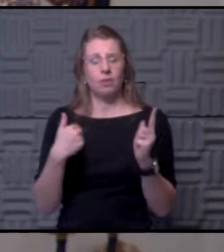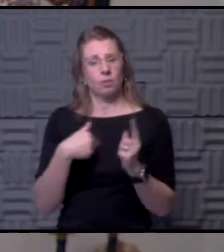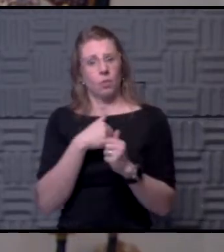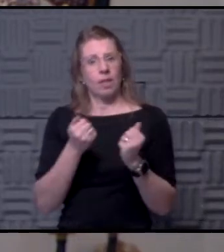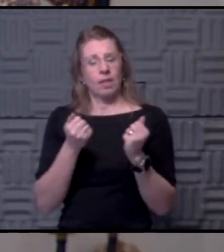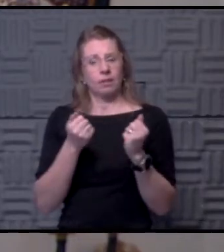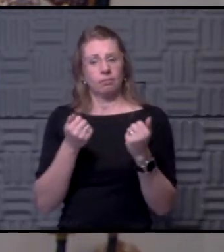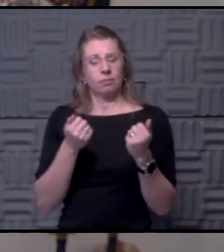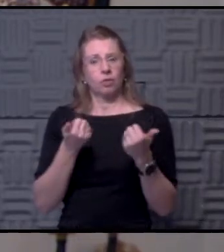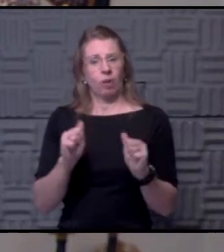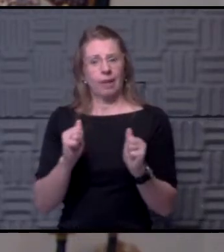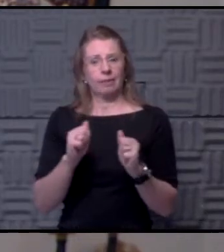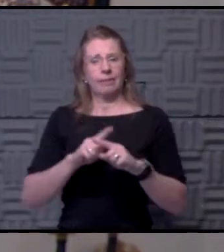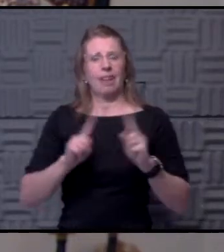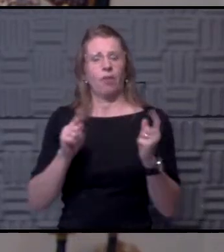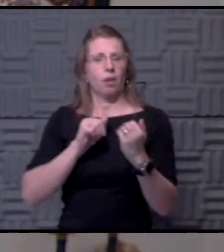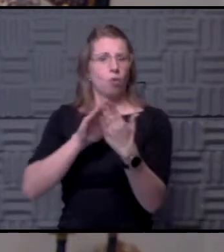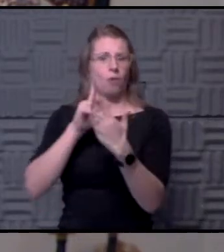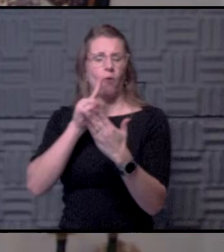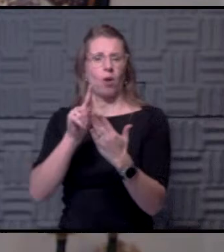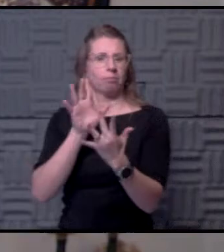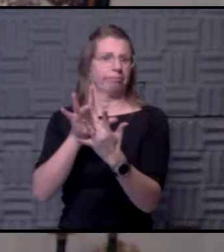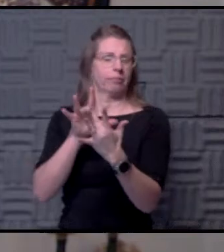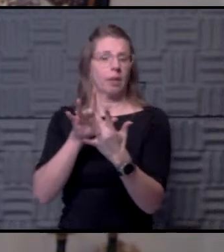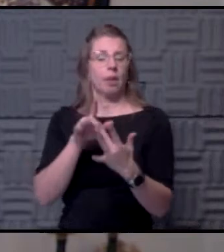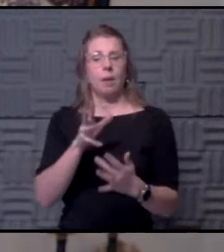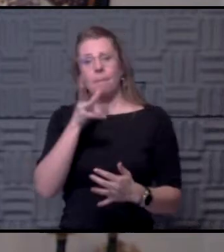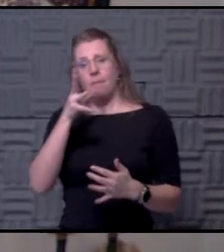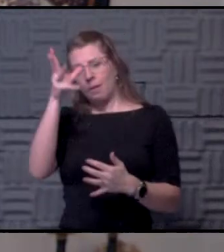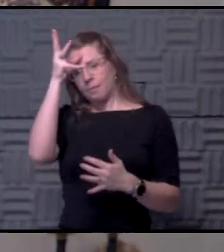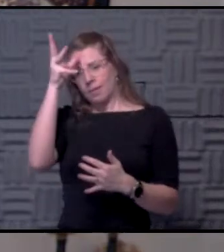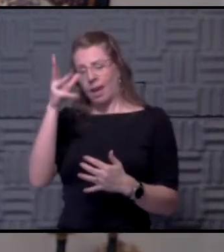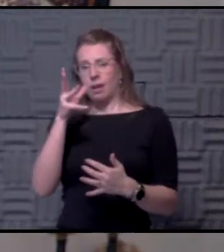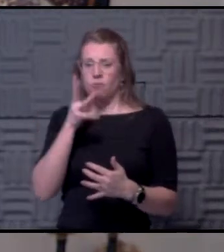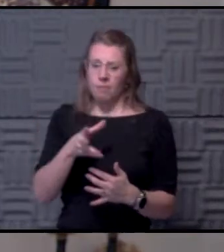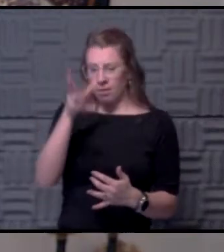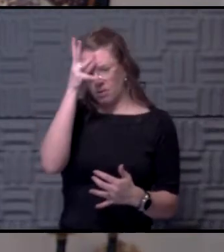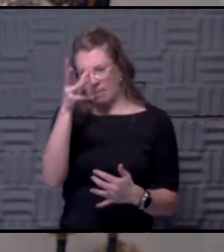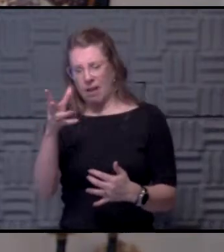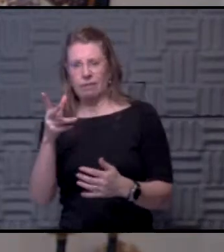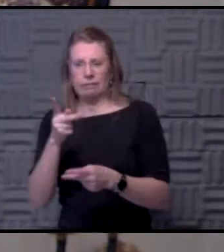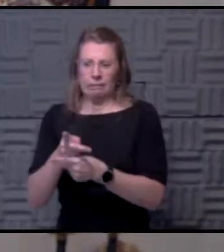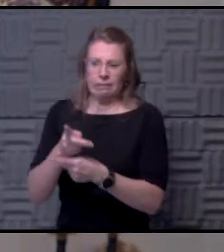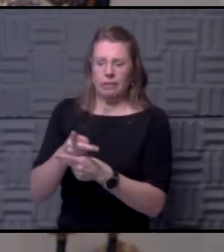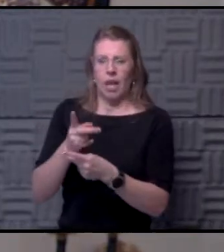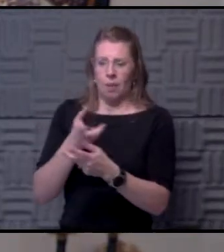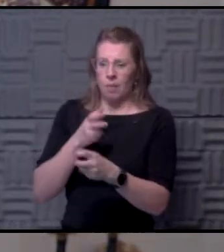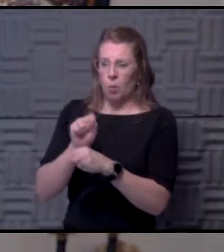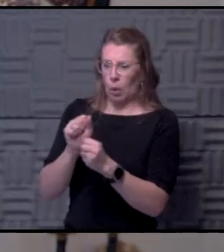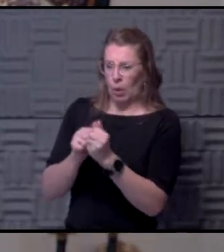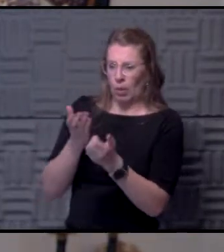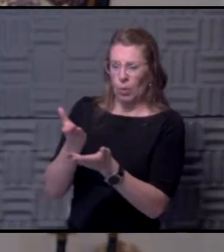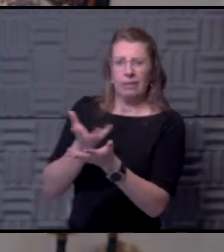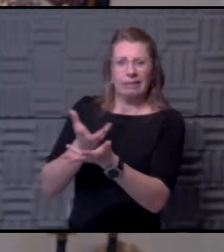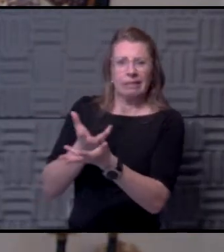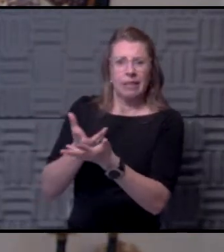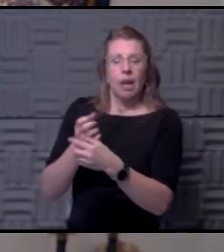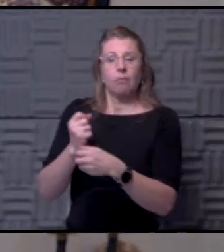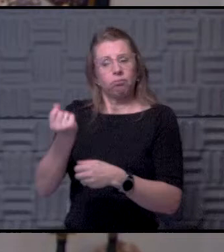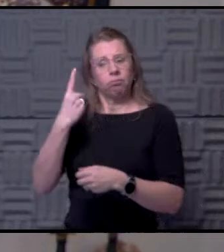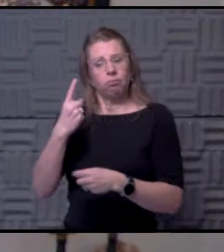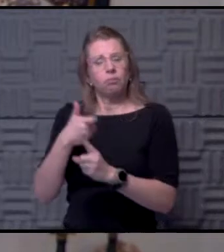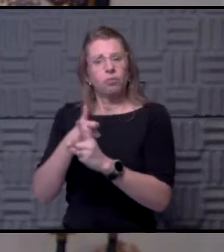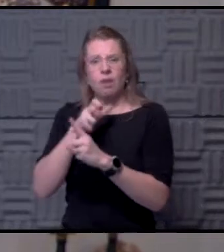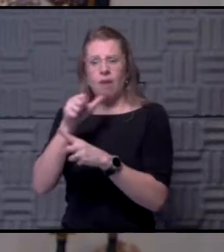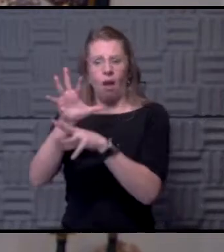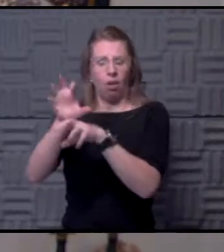look after our fellow citizens, let alone our mom and dad and grandparents, and say, let me work with you on this. I understand that you're not adept